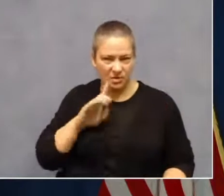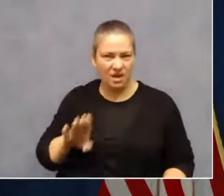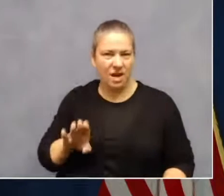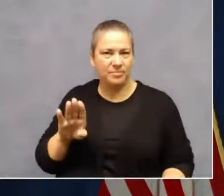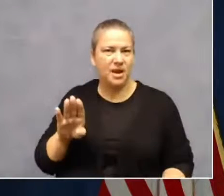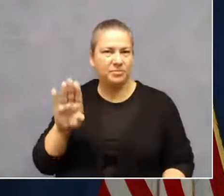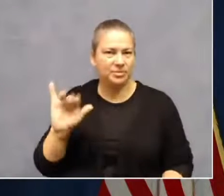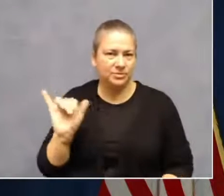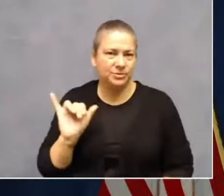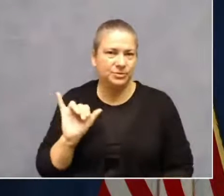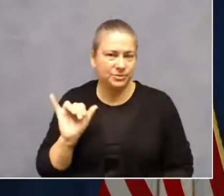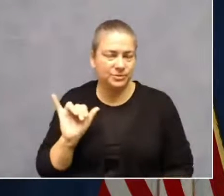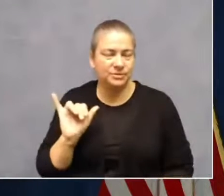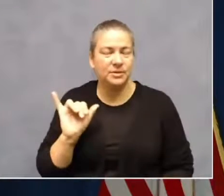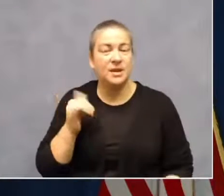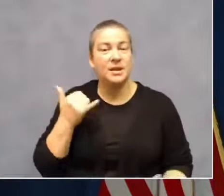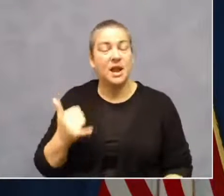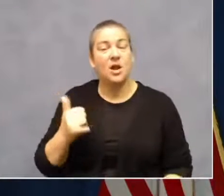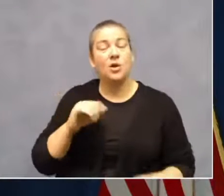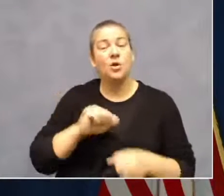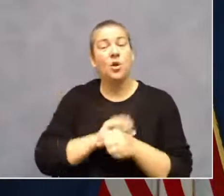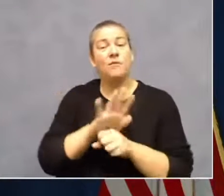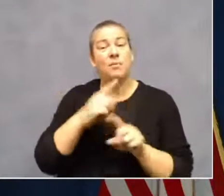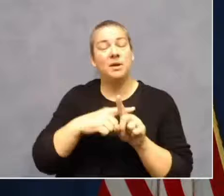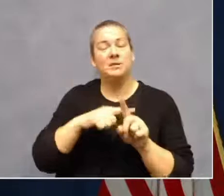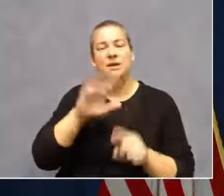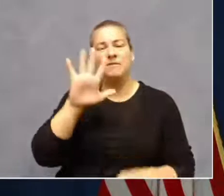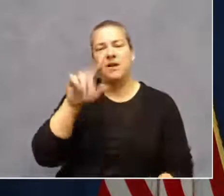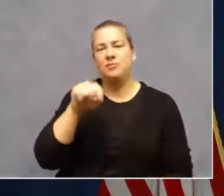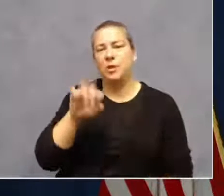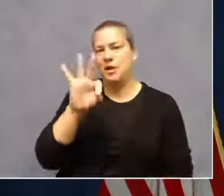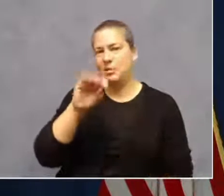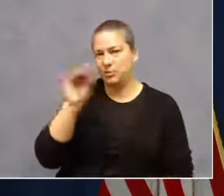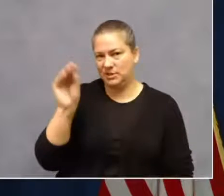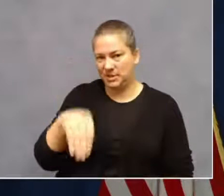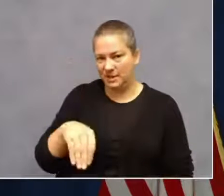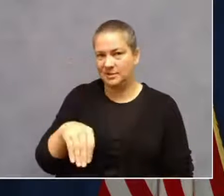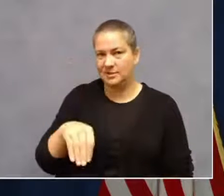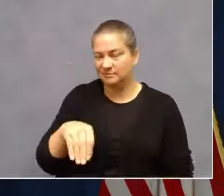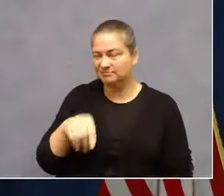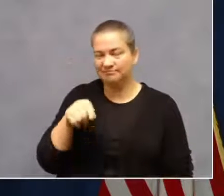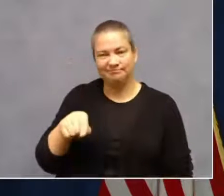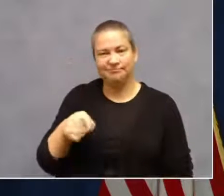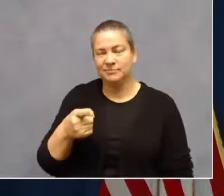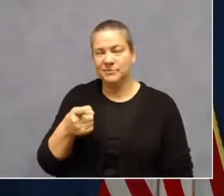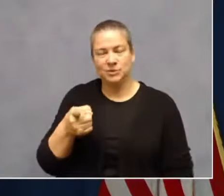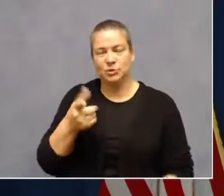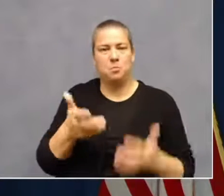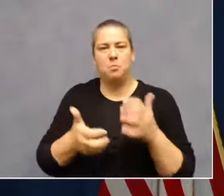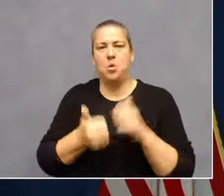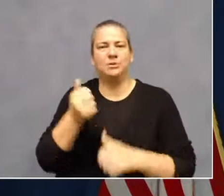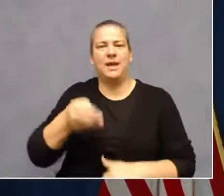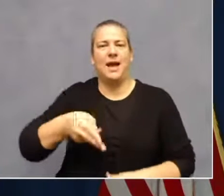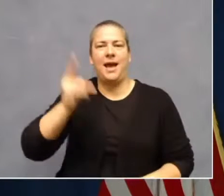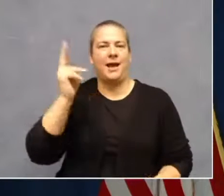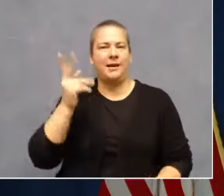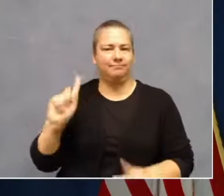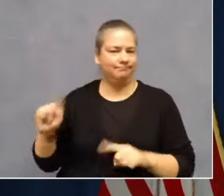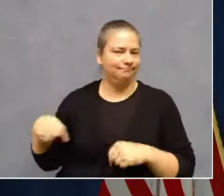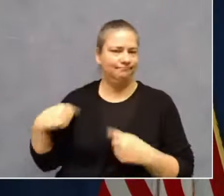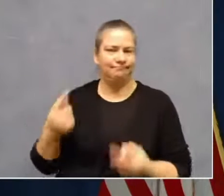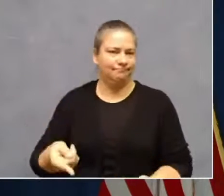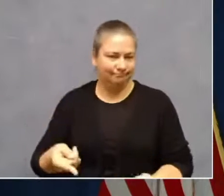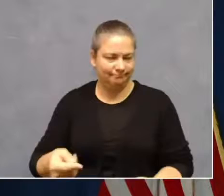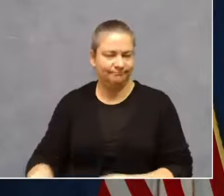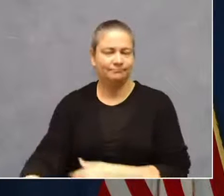rate 5.97% today, the highest certainly in a long time. New